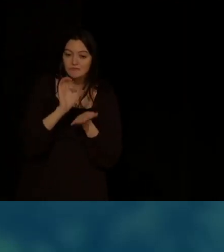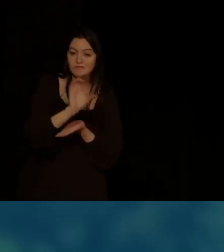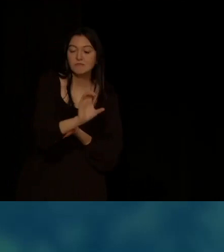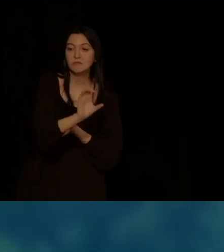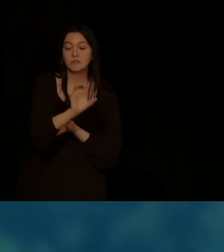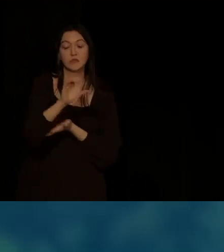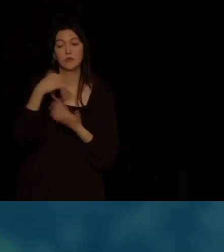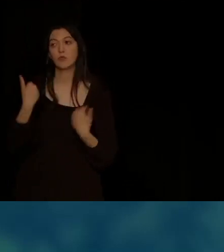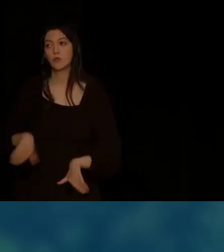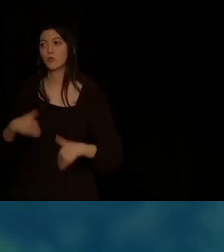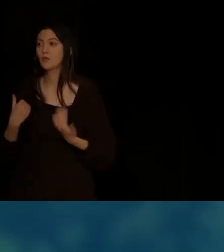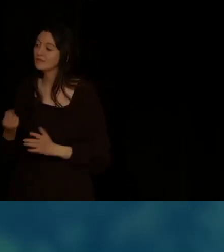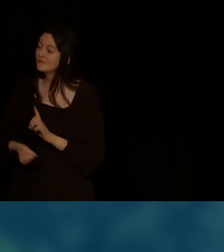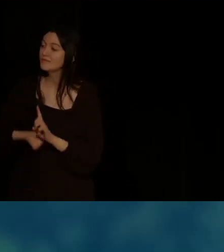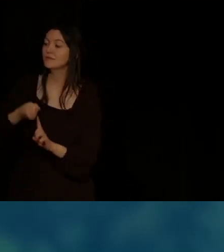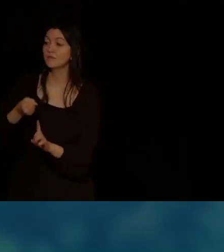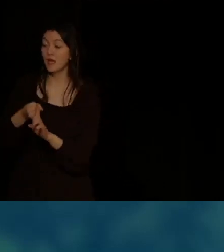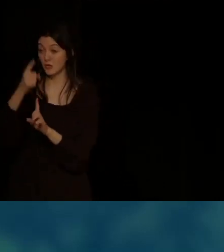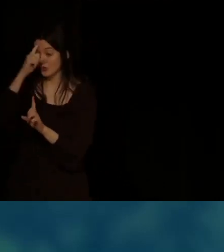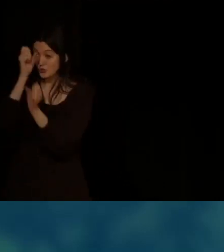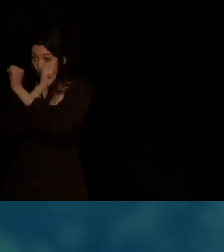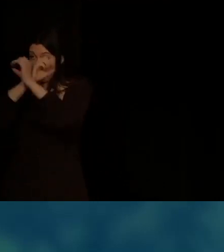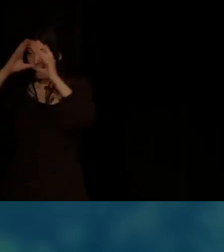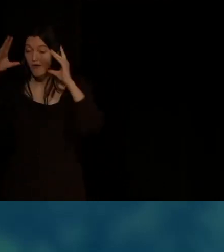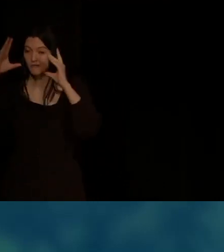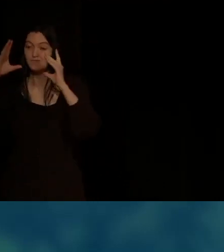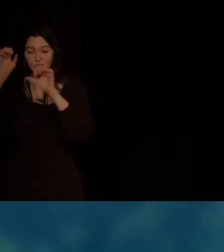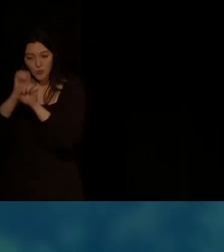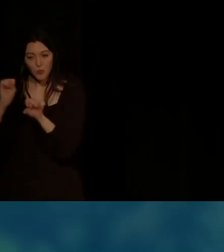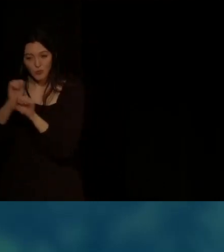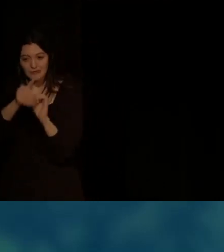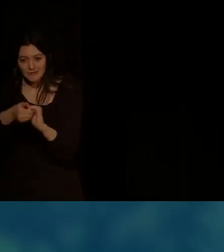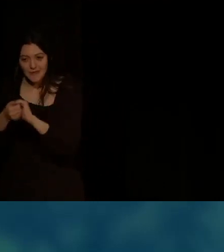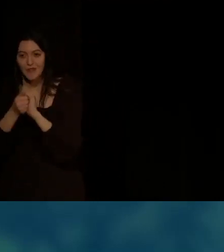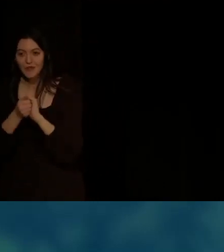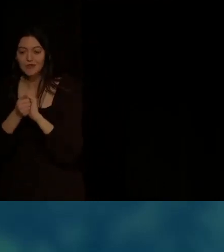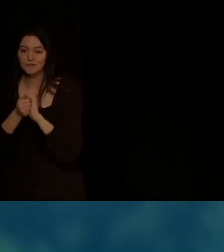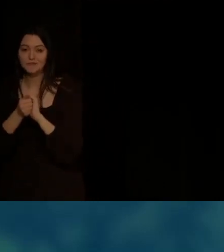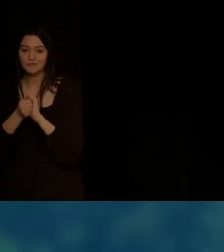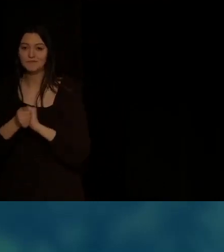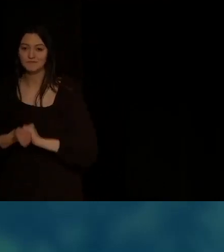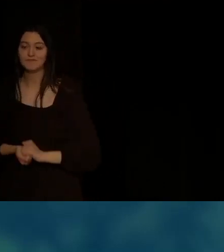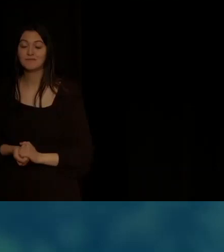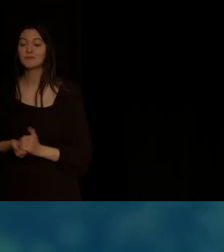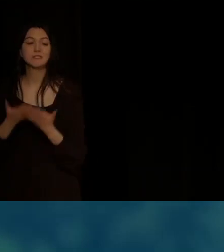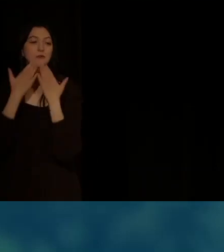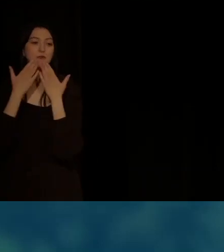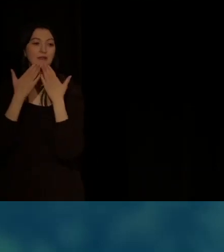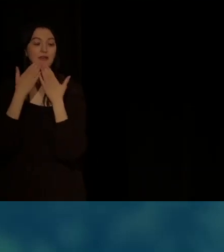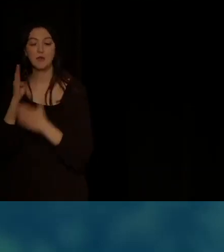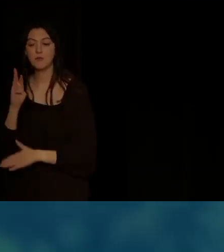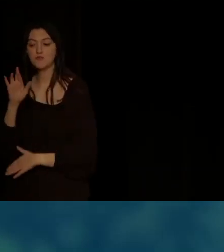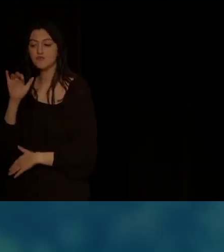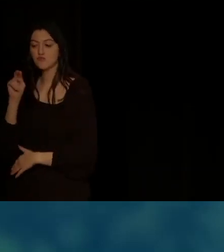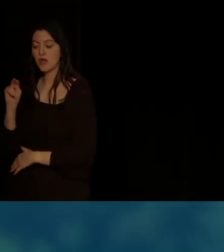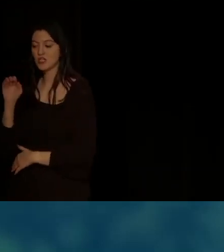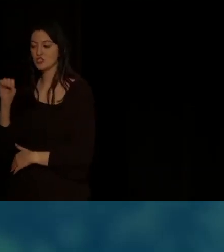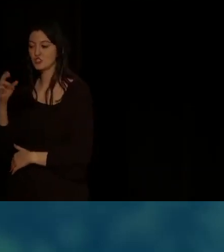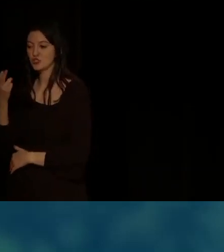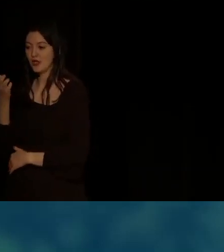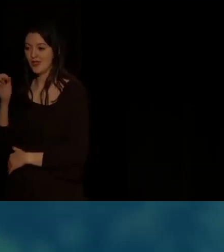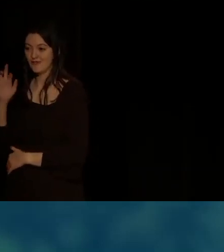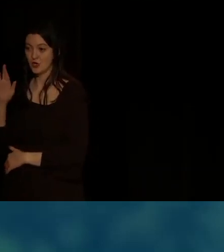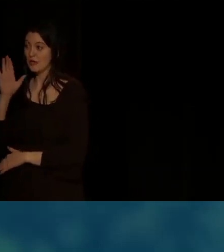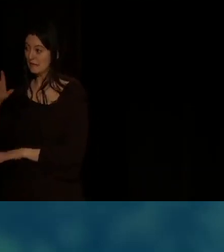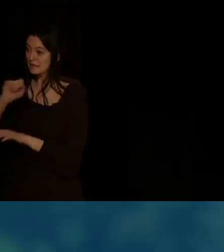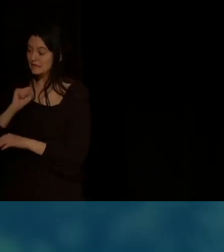profound impact when we dream big and when we work together. So thank you to Brian Schaefer, our Parks Director, and his staff